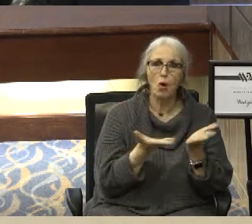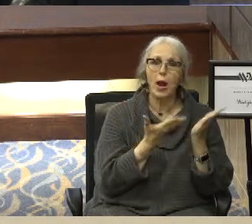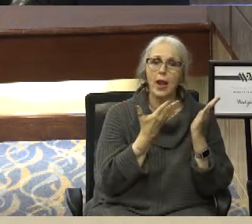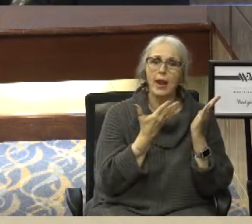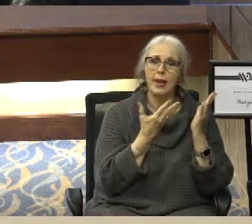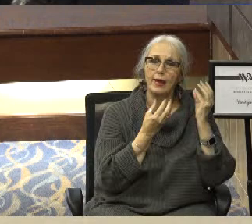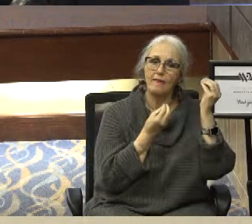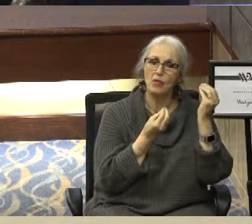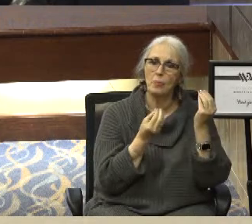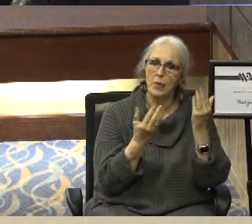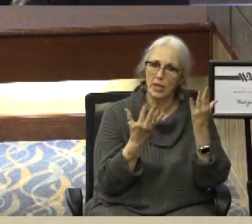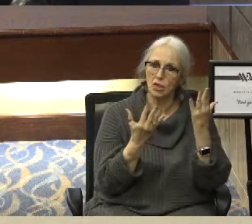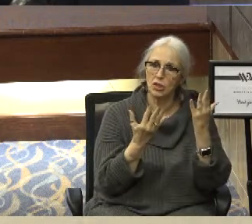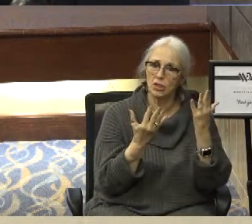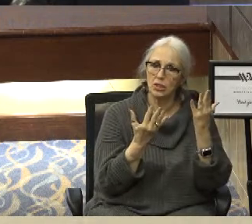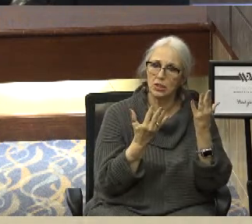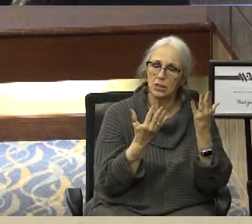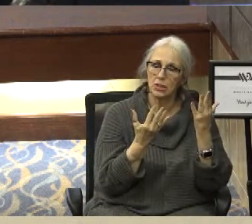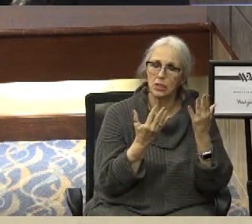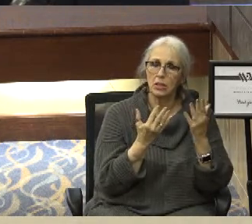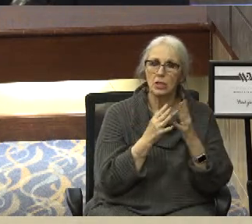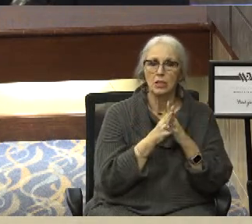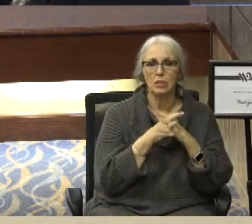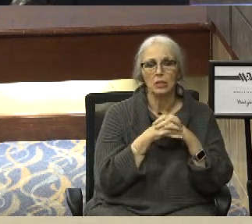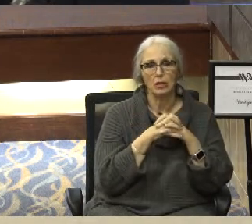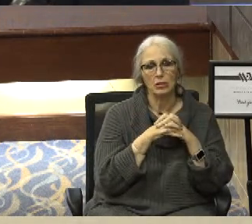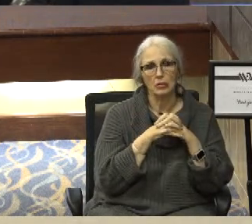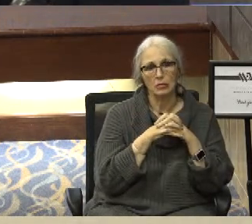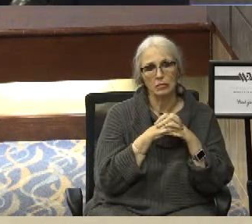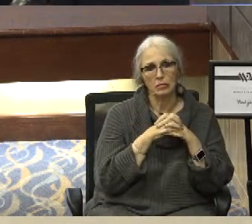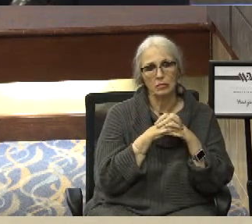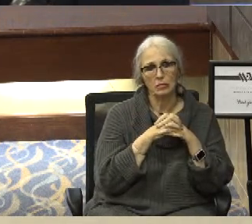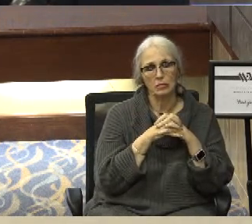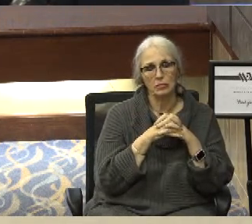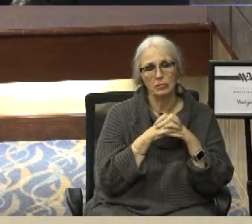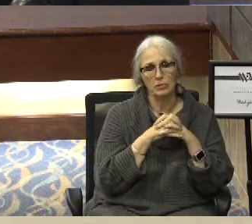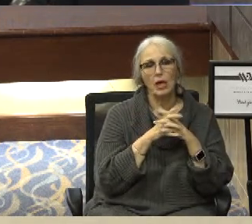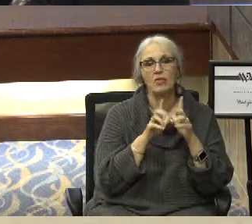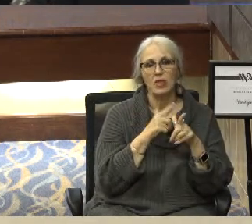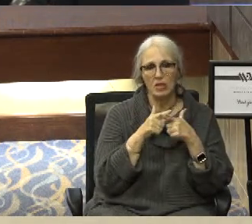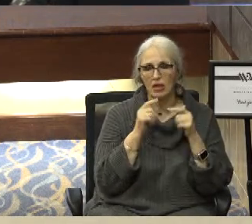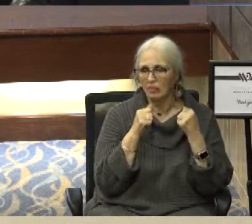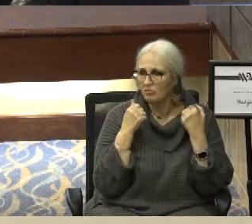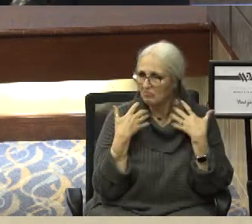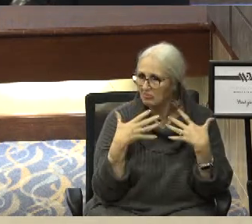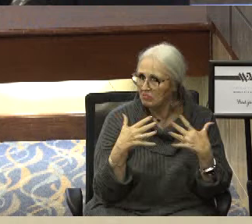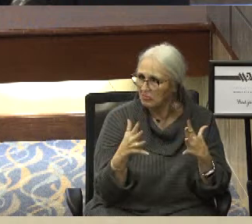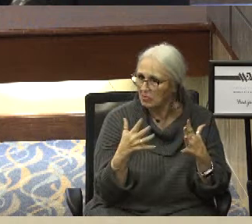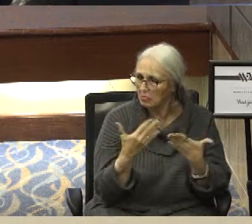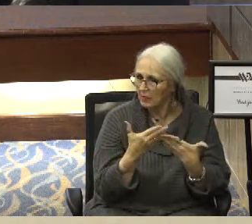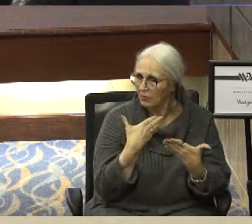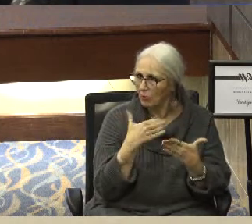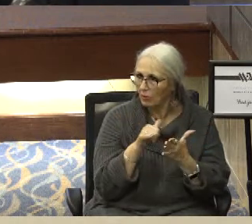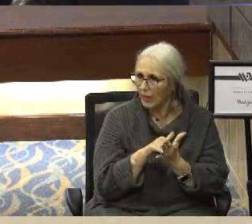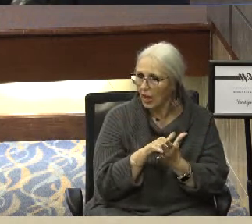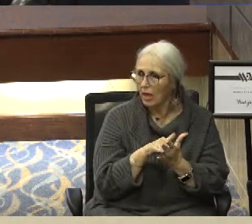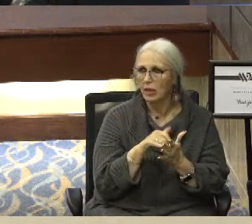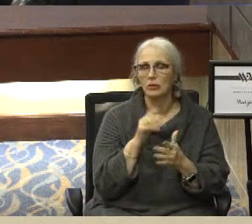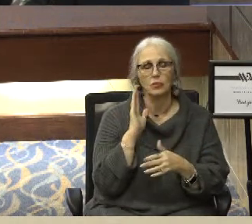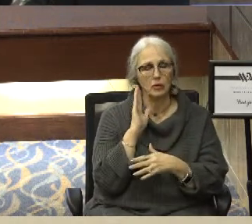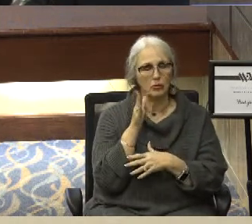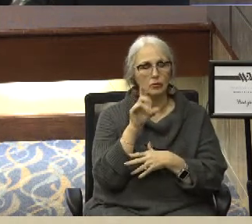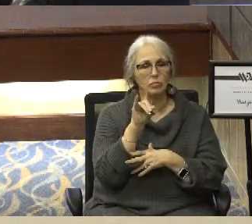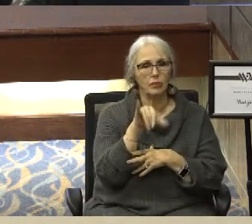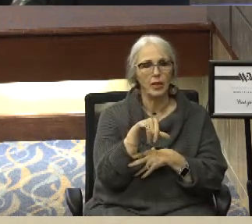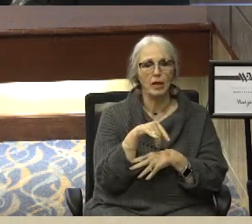information to us soon on where they're headed with this, and that if they can get it done sooner than that, we'll do that.